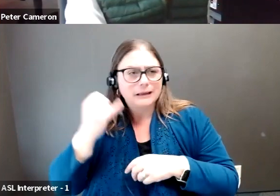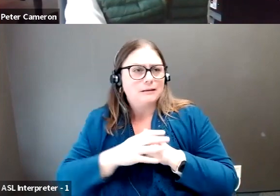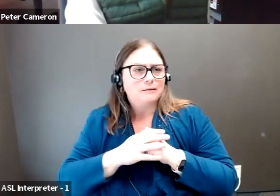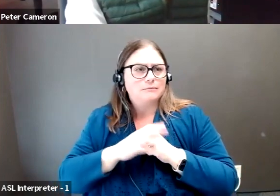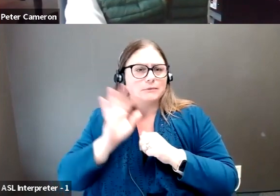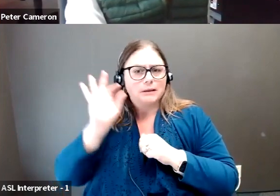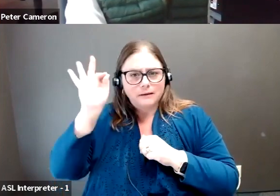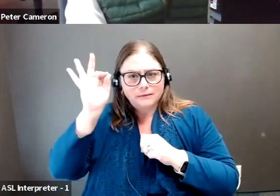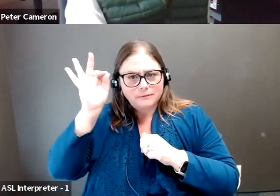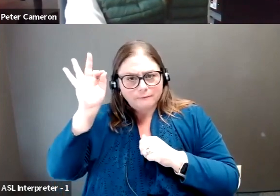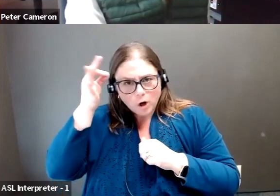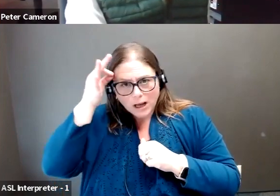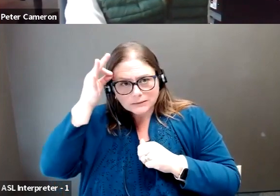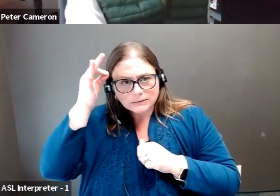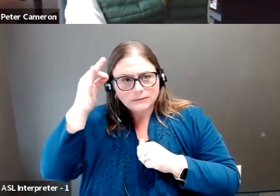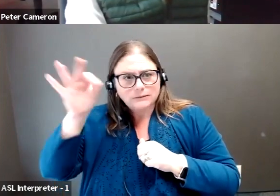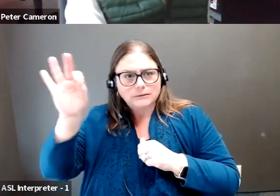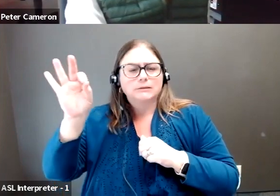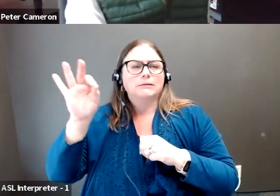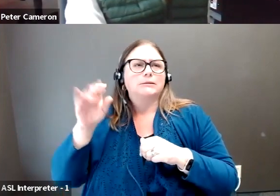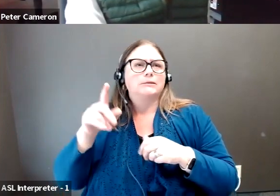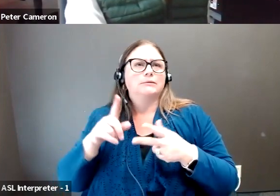of utilizing a more